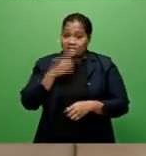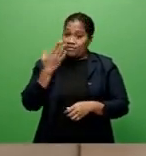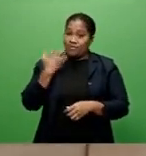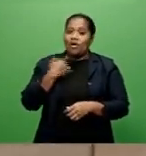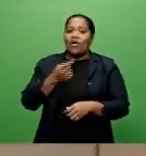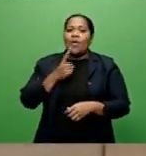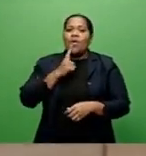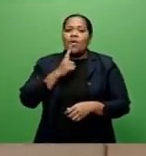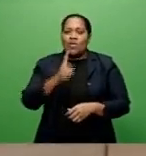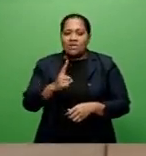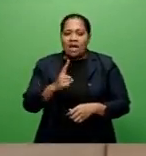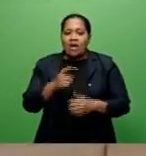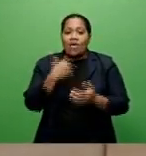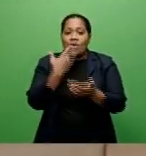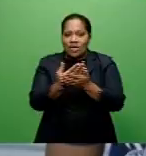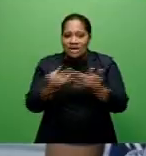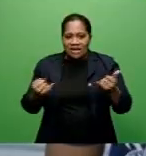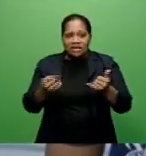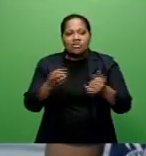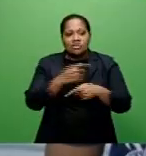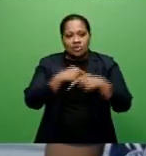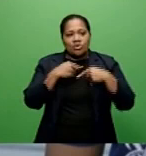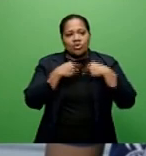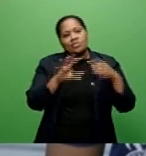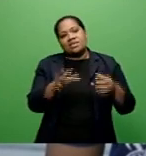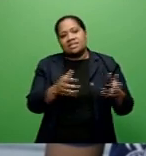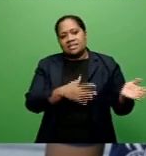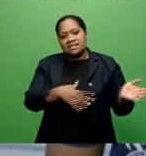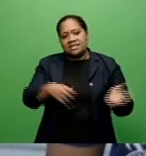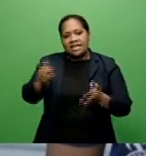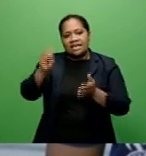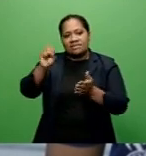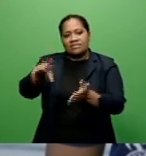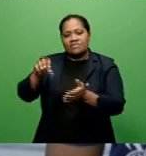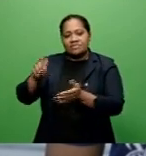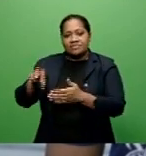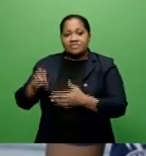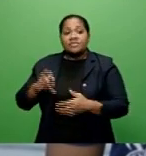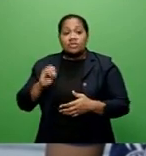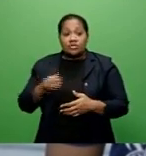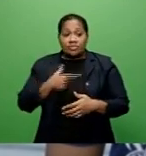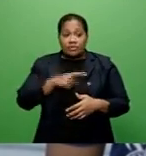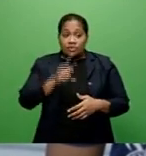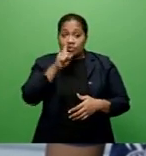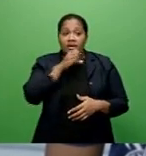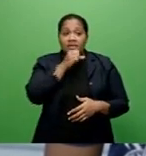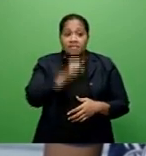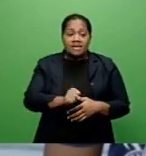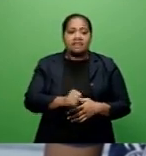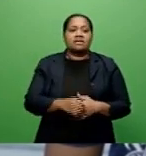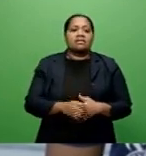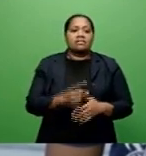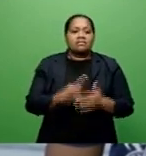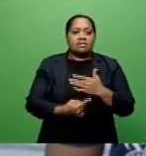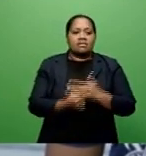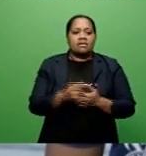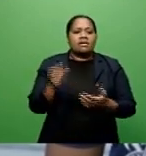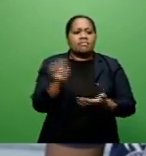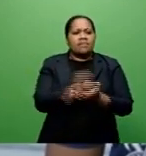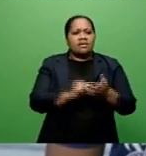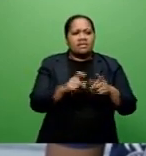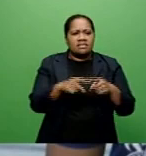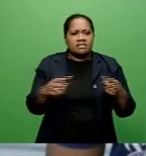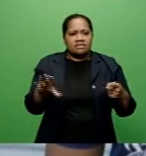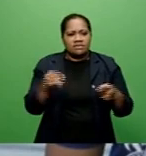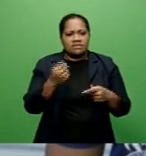moving around and delivering people online. So just because of one man, he fraud us. He bought some stuffs from us like